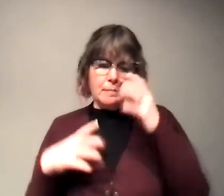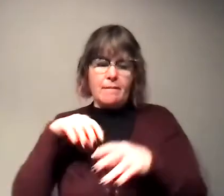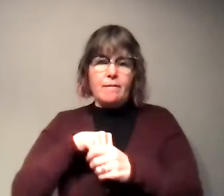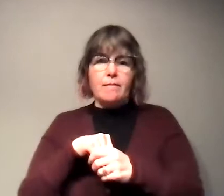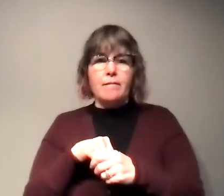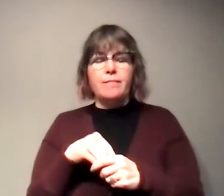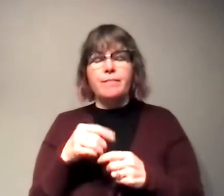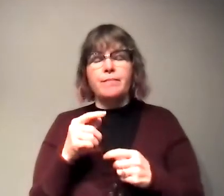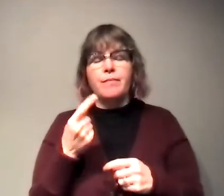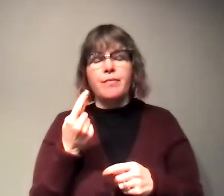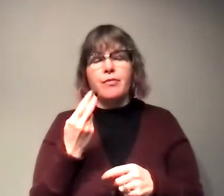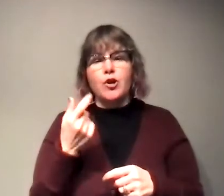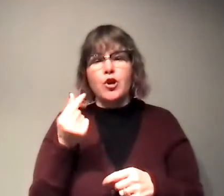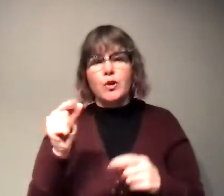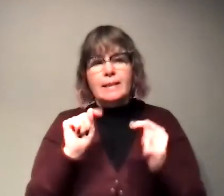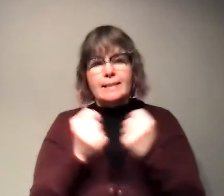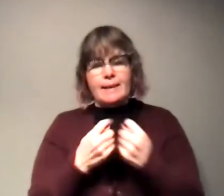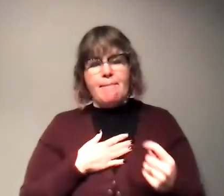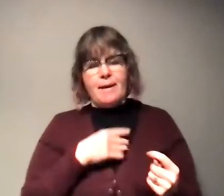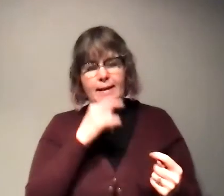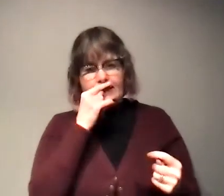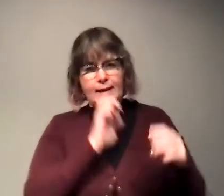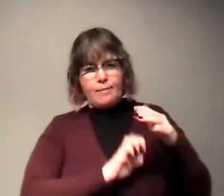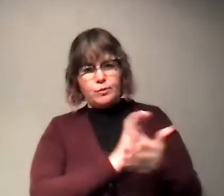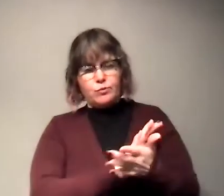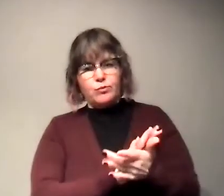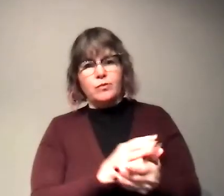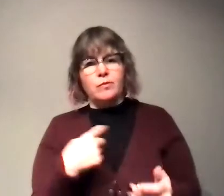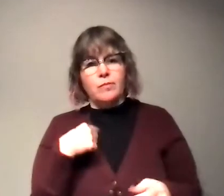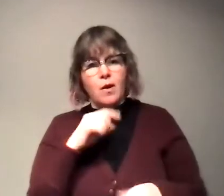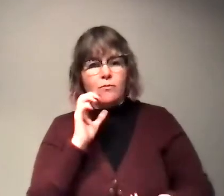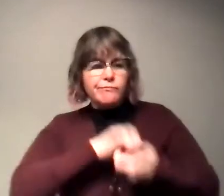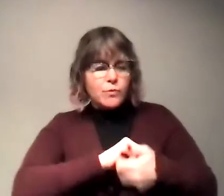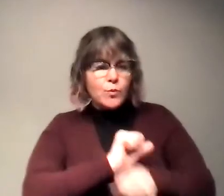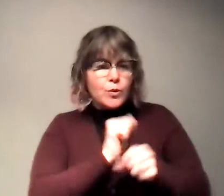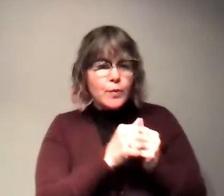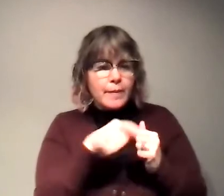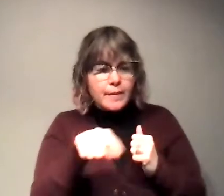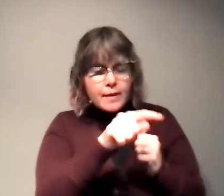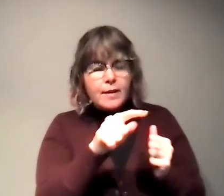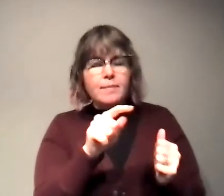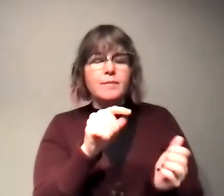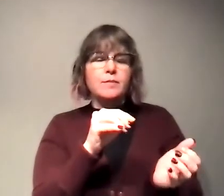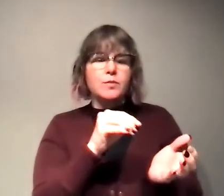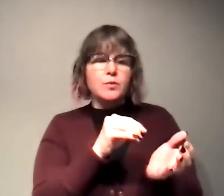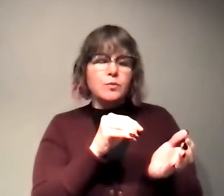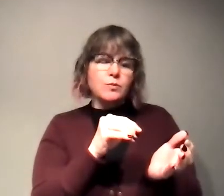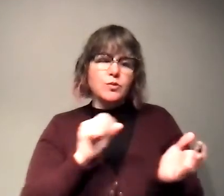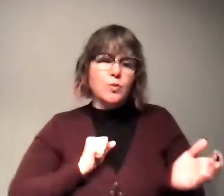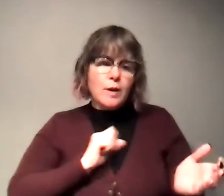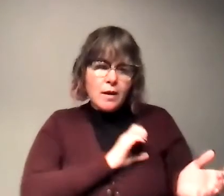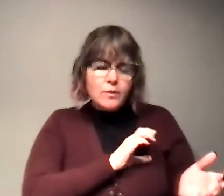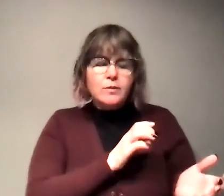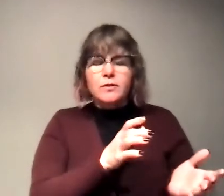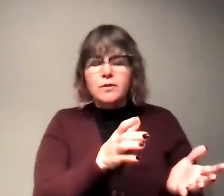green team at my kids' elementary school, and so I'm going to work with them and their student council to